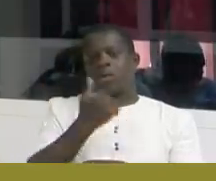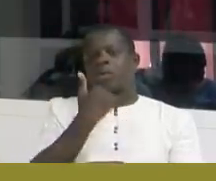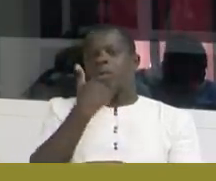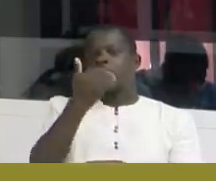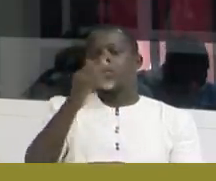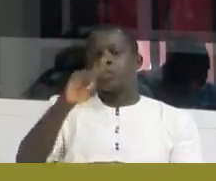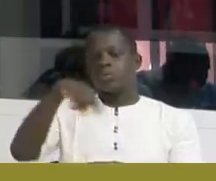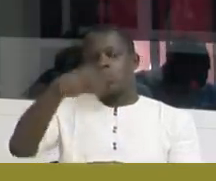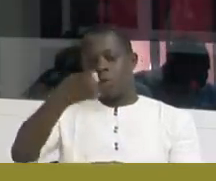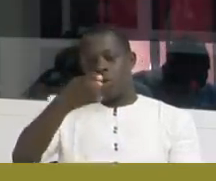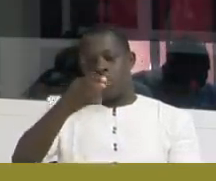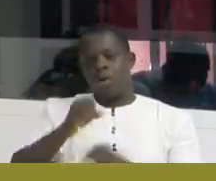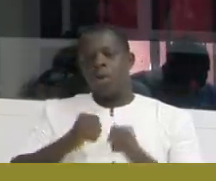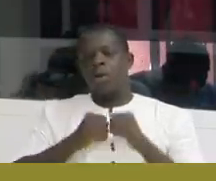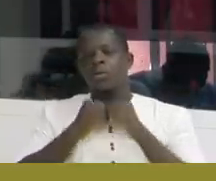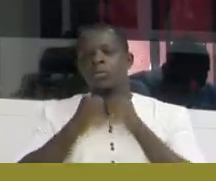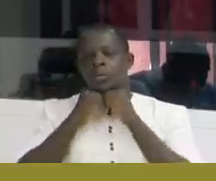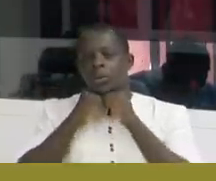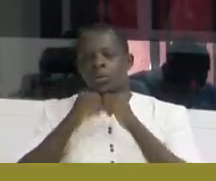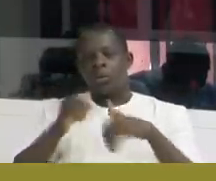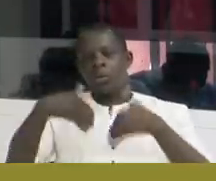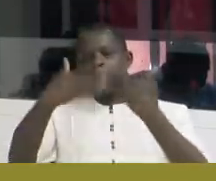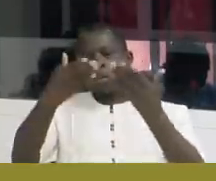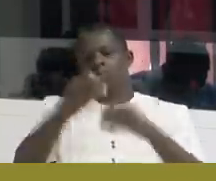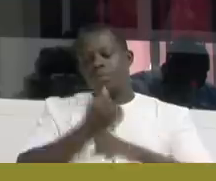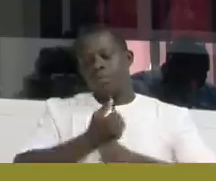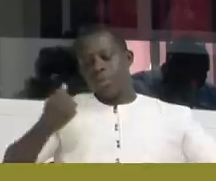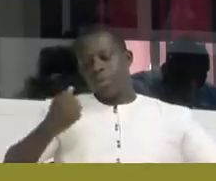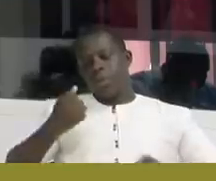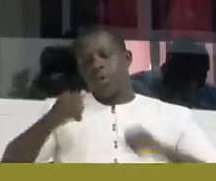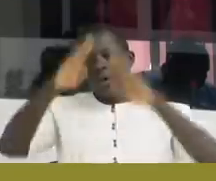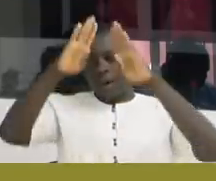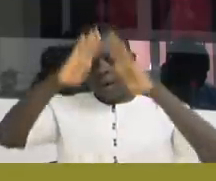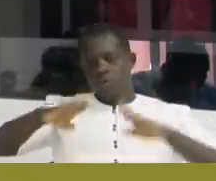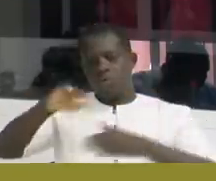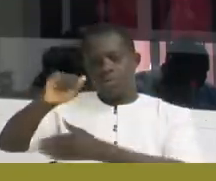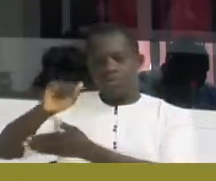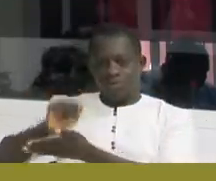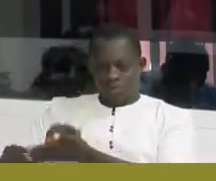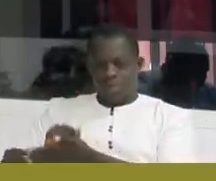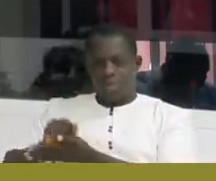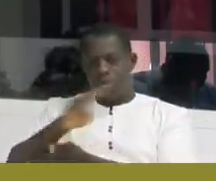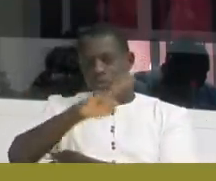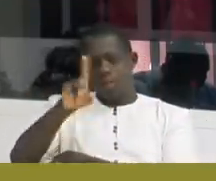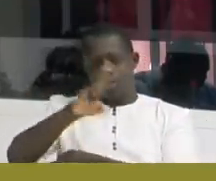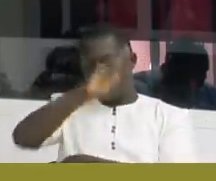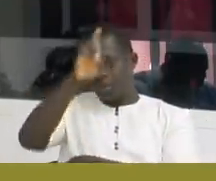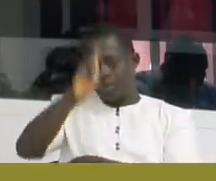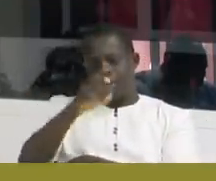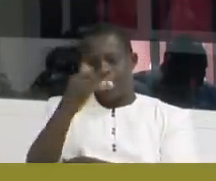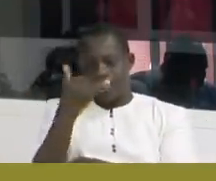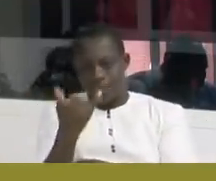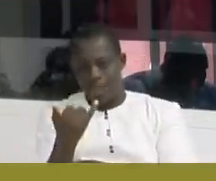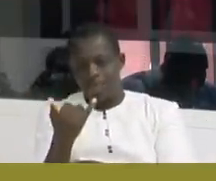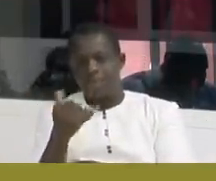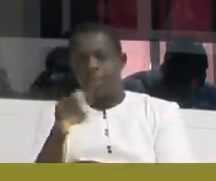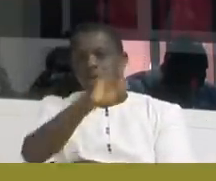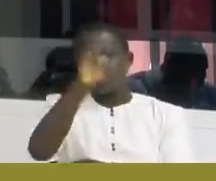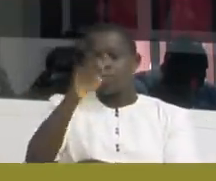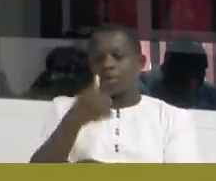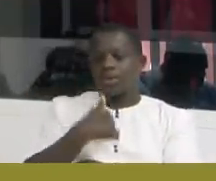for him to surrender the weapons to the armory. I'm not questioning that. The question I asked